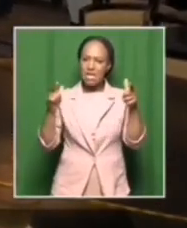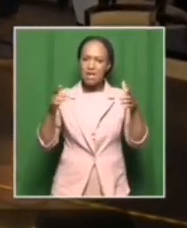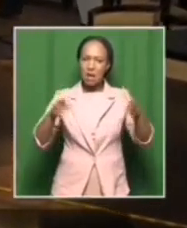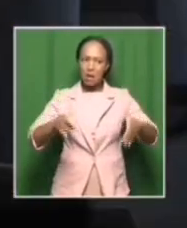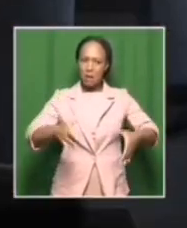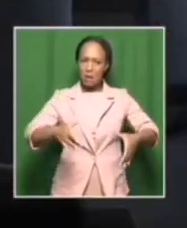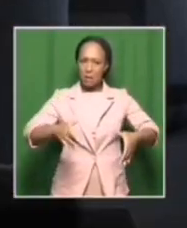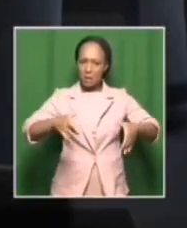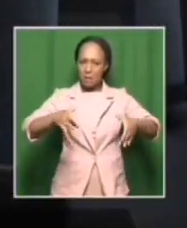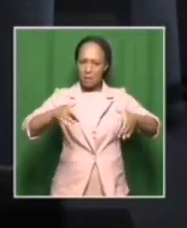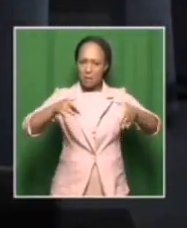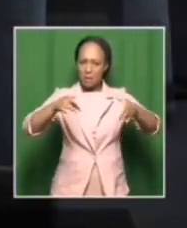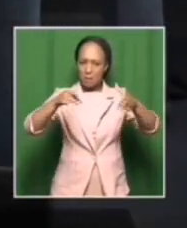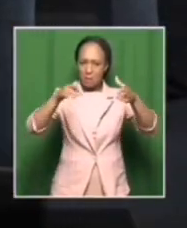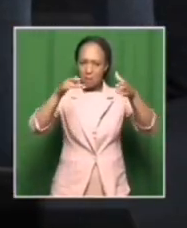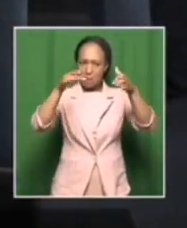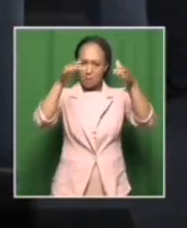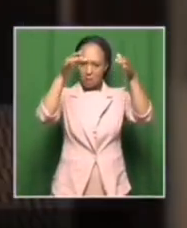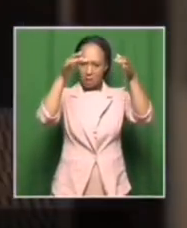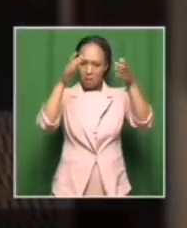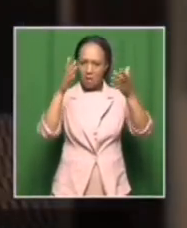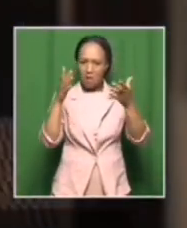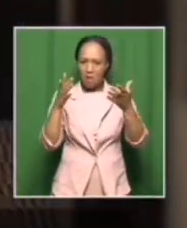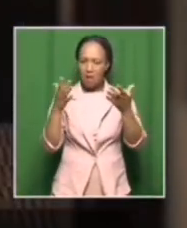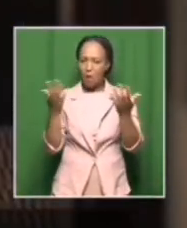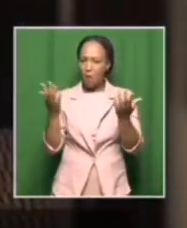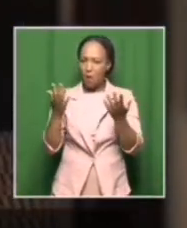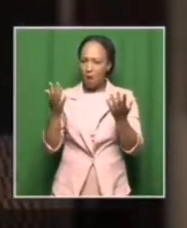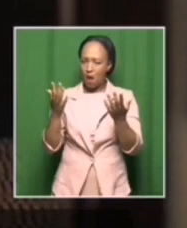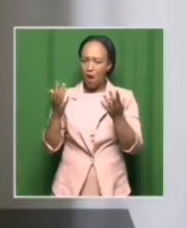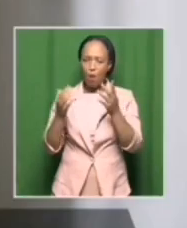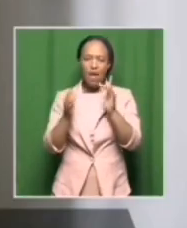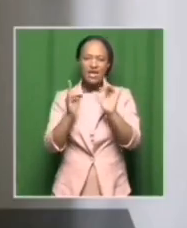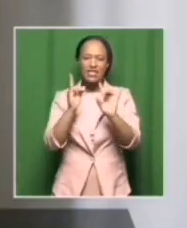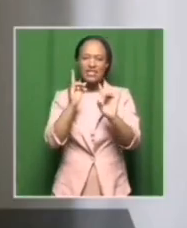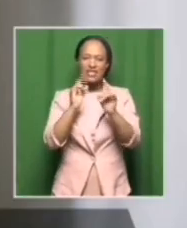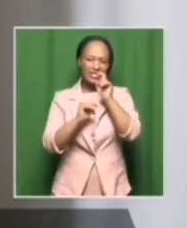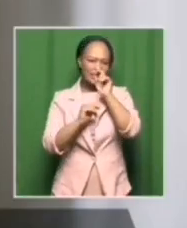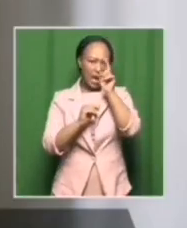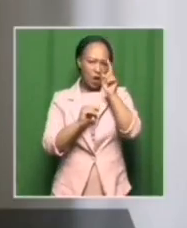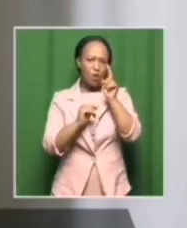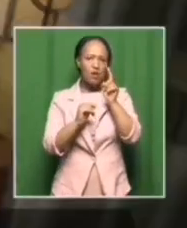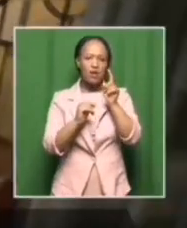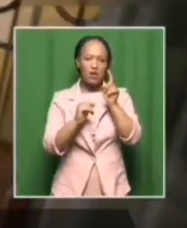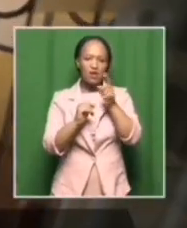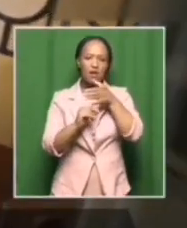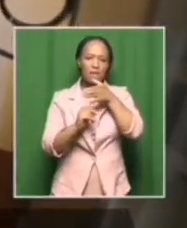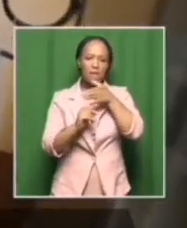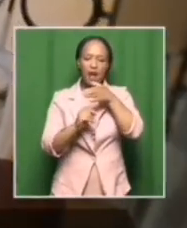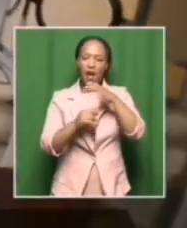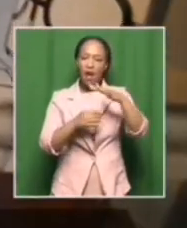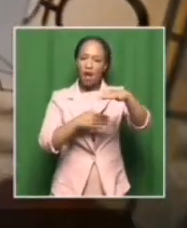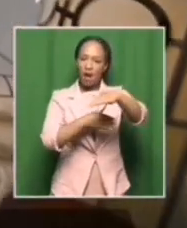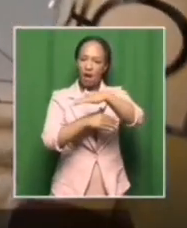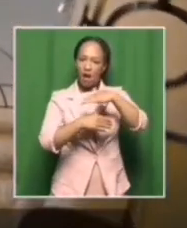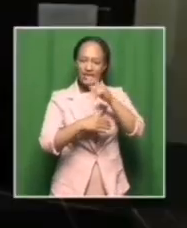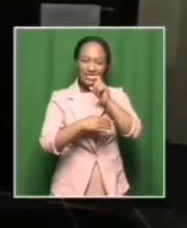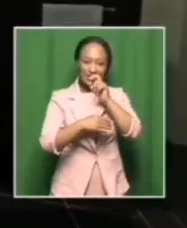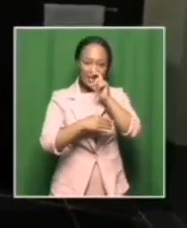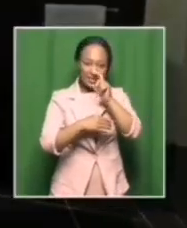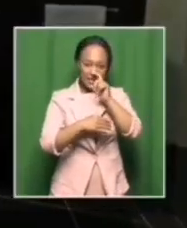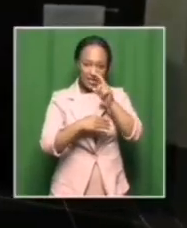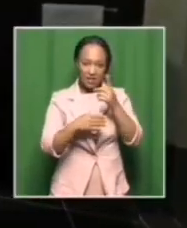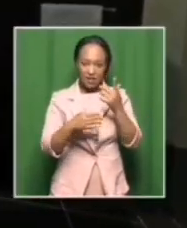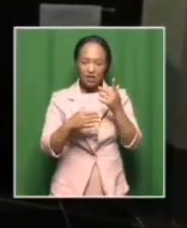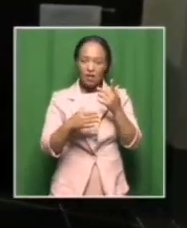bar on where? Yeah. In an urban area, like in what? In just Sandton or in general?